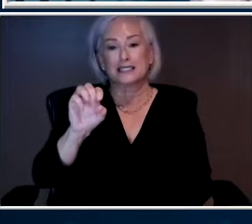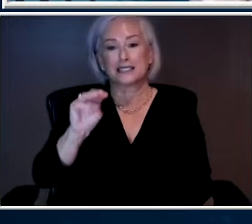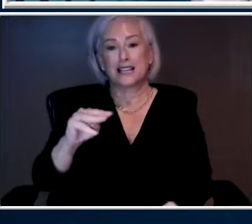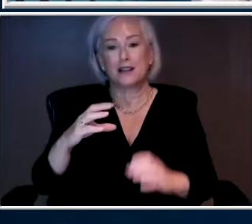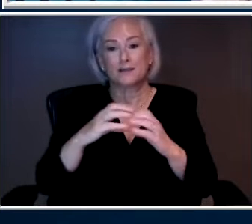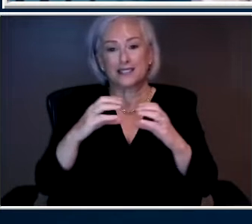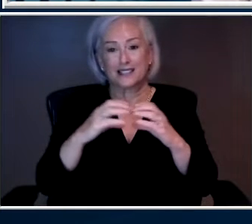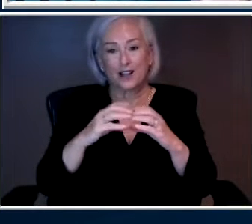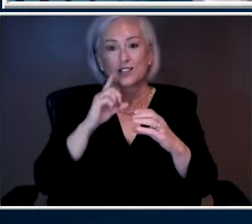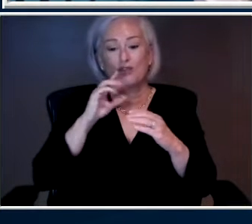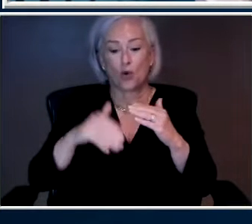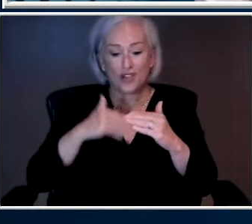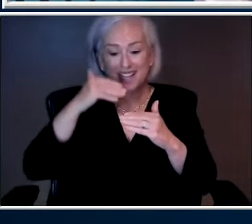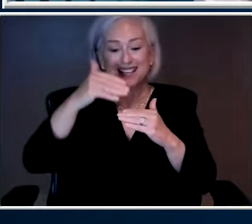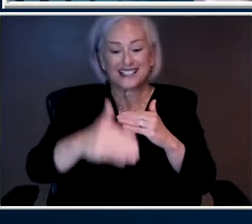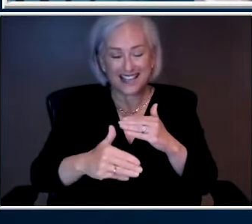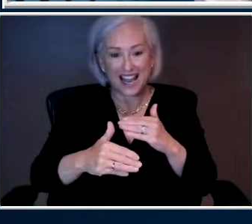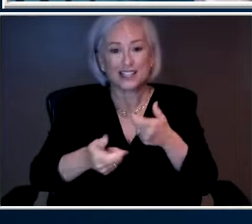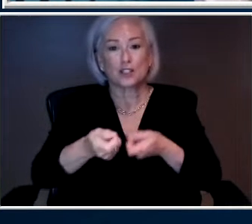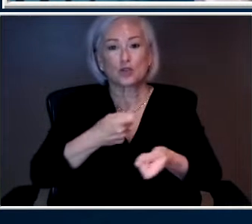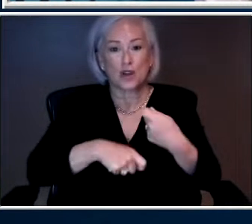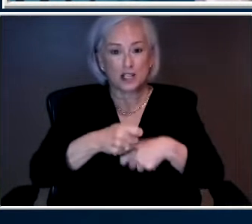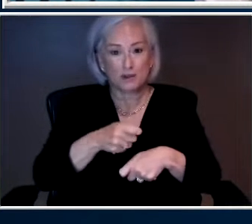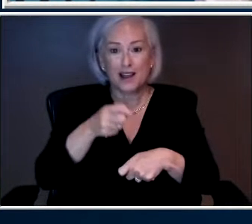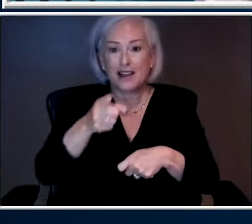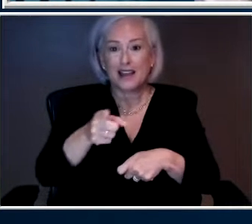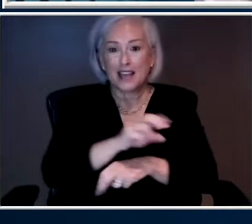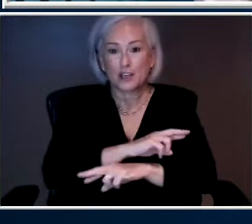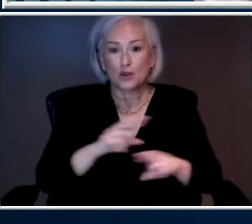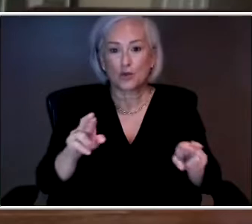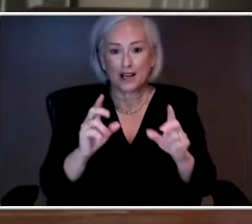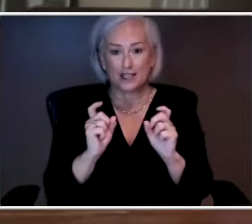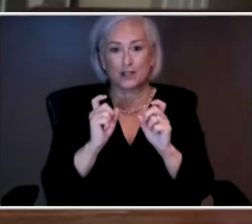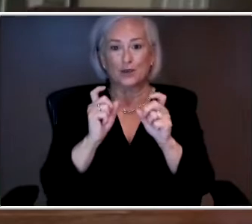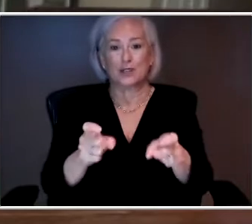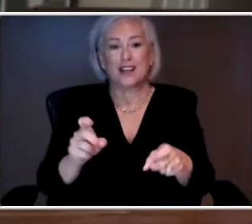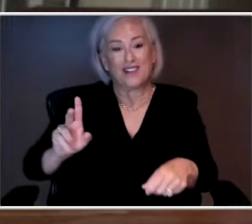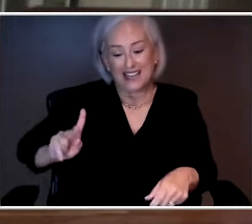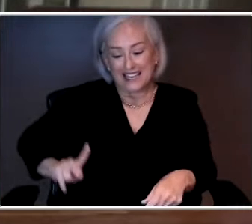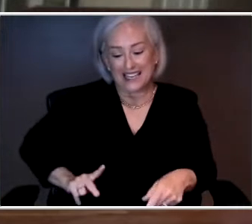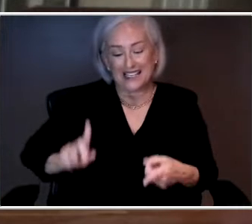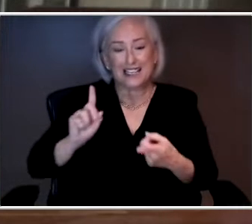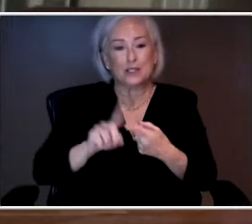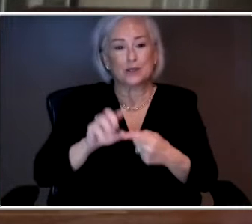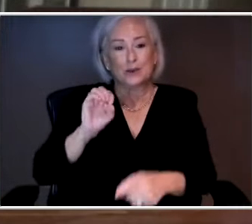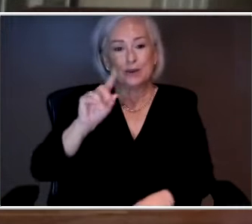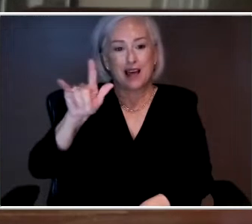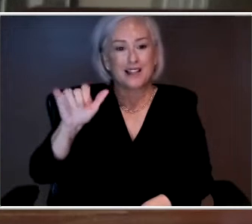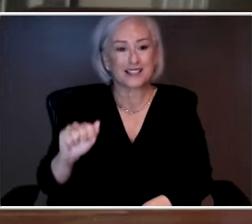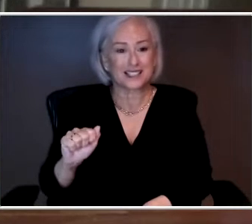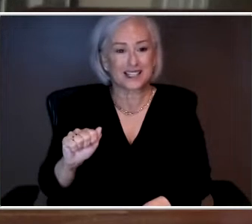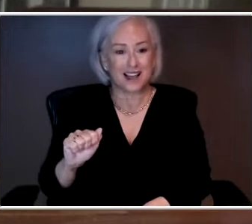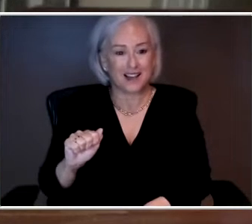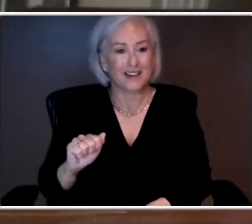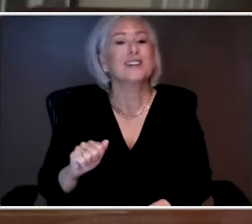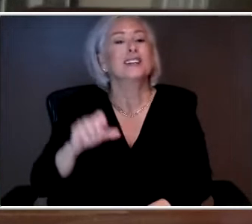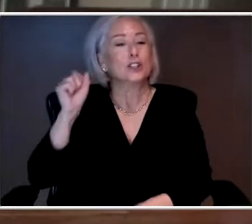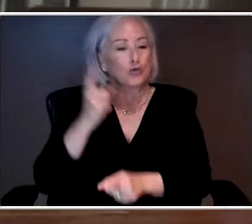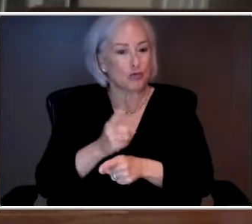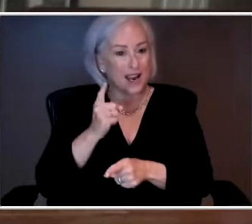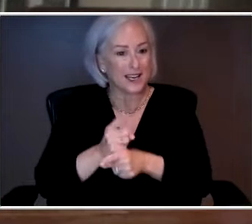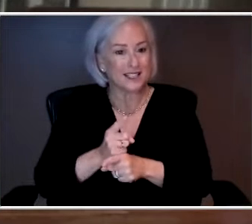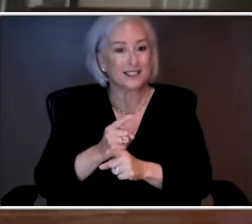waiting to donate your kidney to Elsa, right? Correct. October will be 2 years. She'll